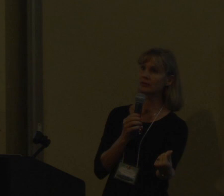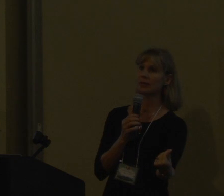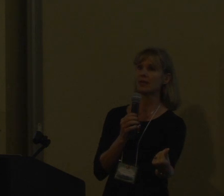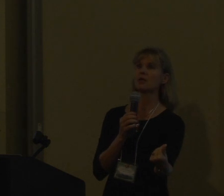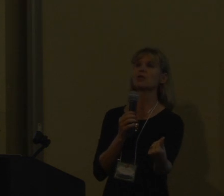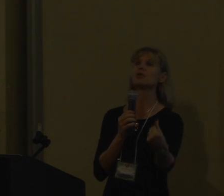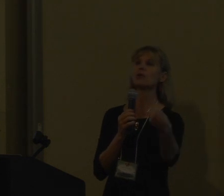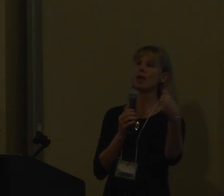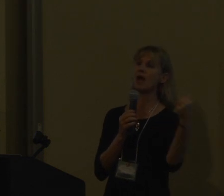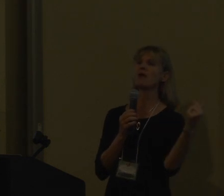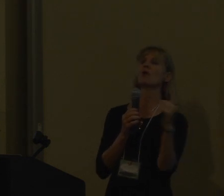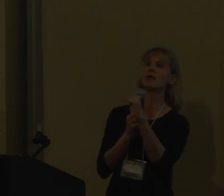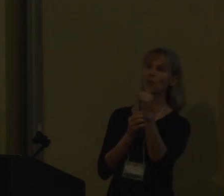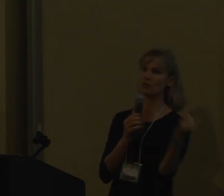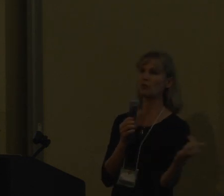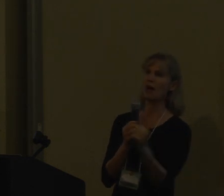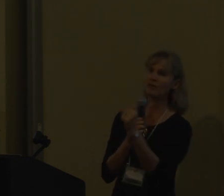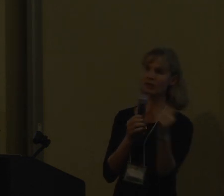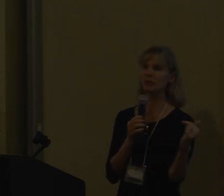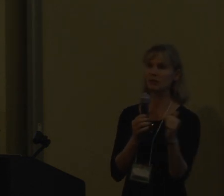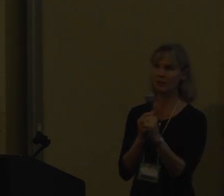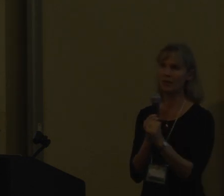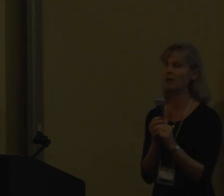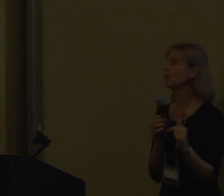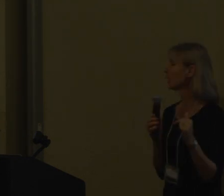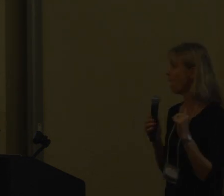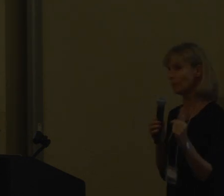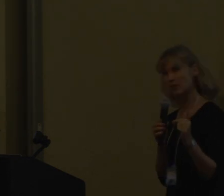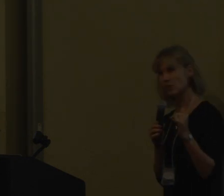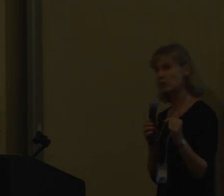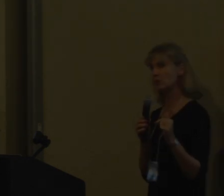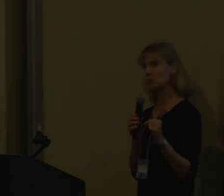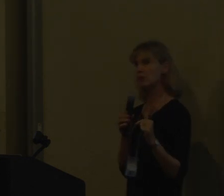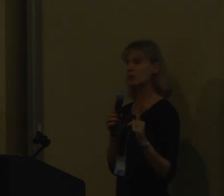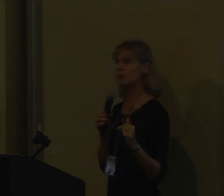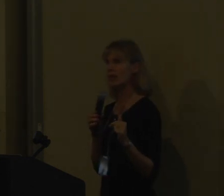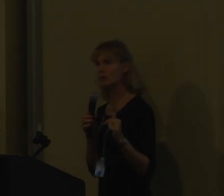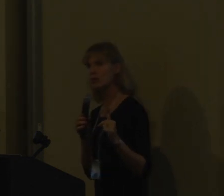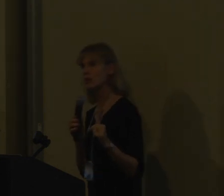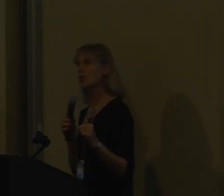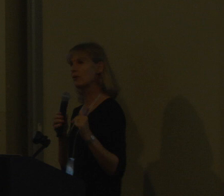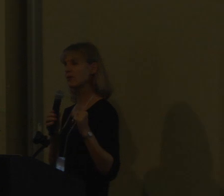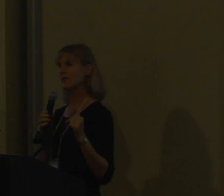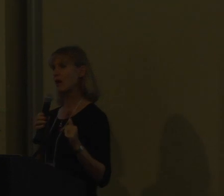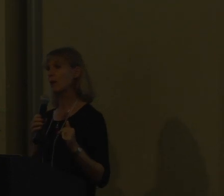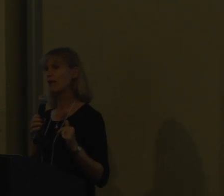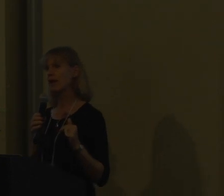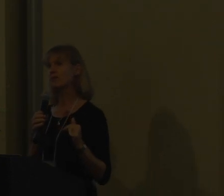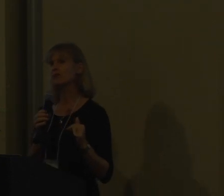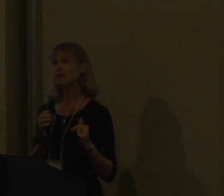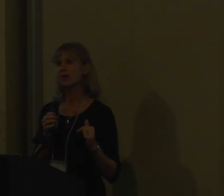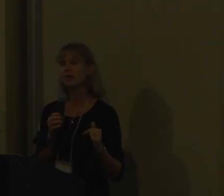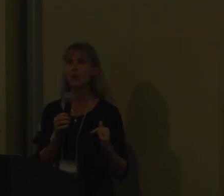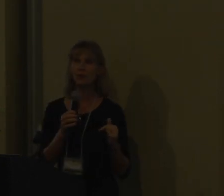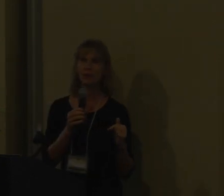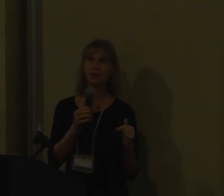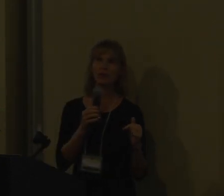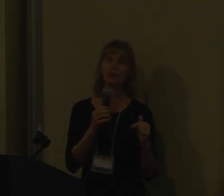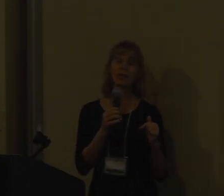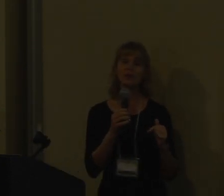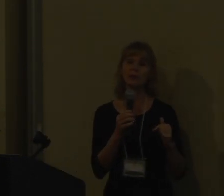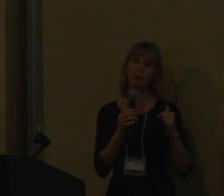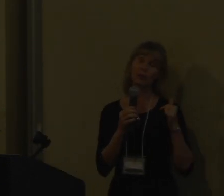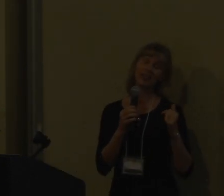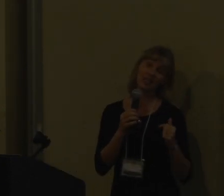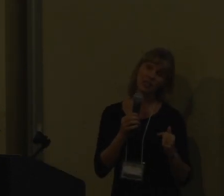ASL. So you don't have an orthographic competition between the two languages. We think that might have an effect. We think